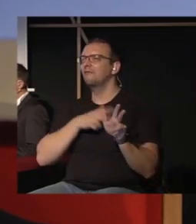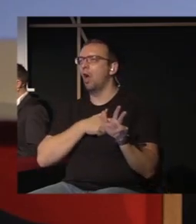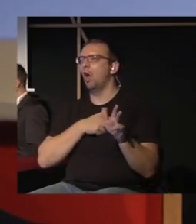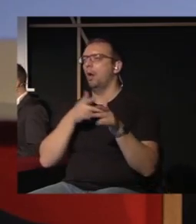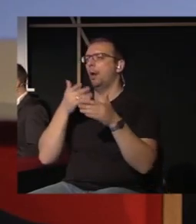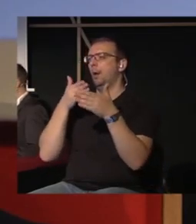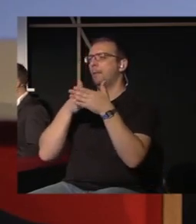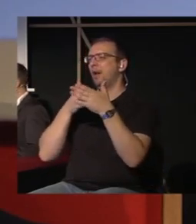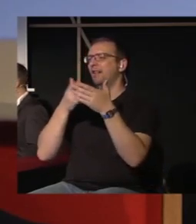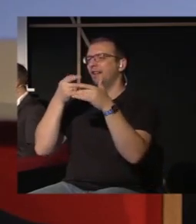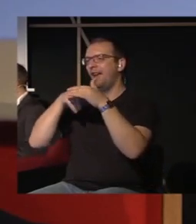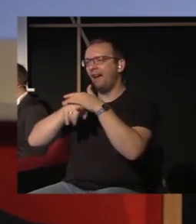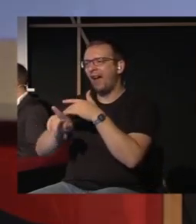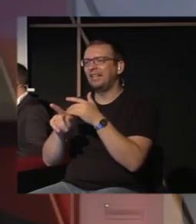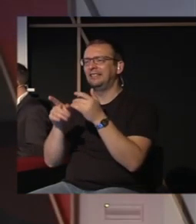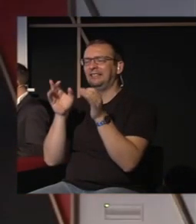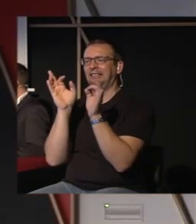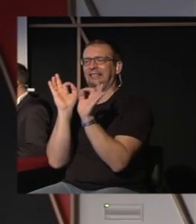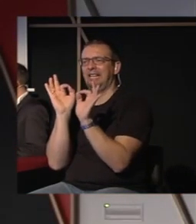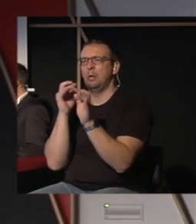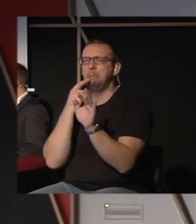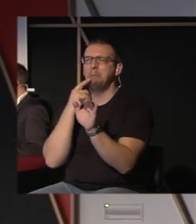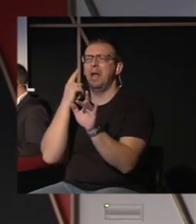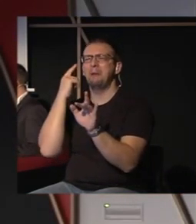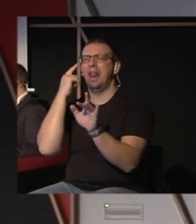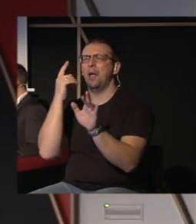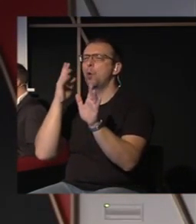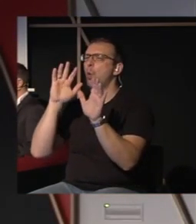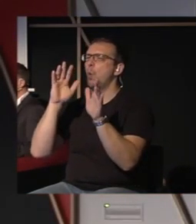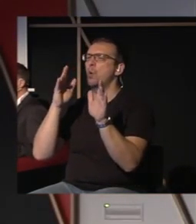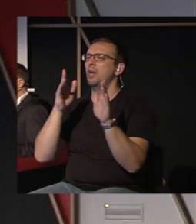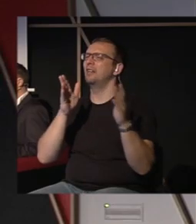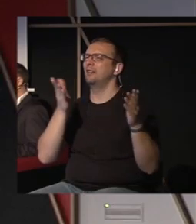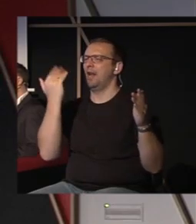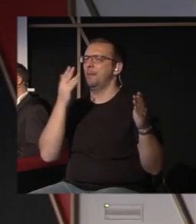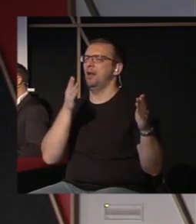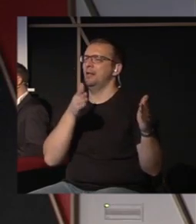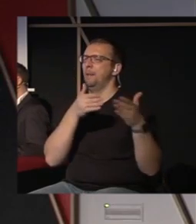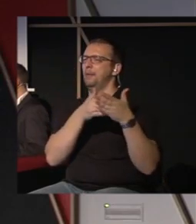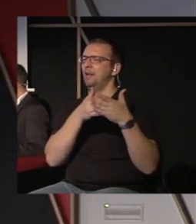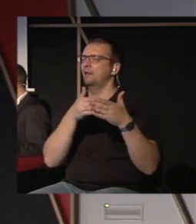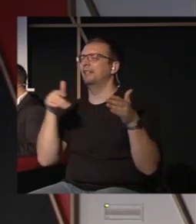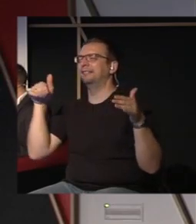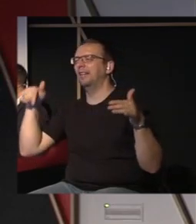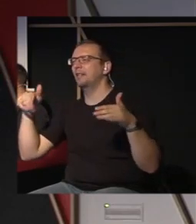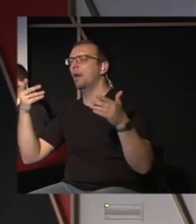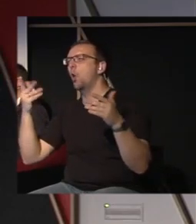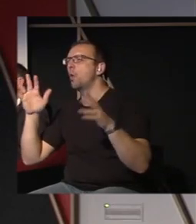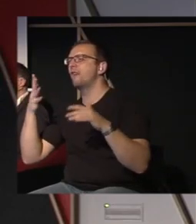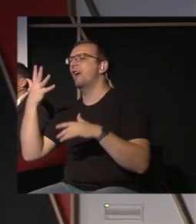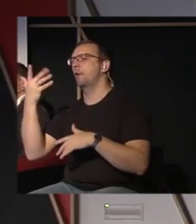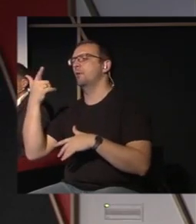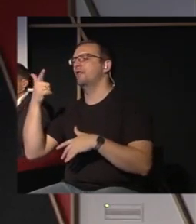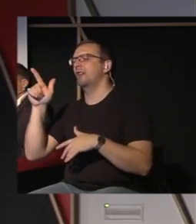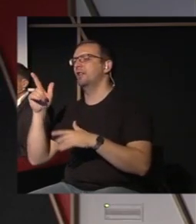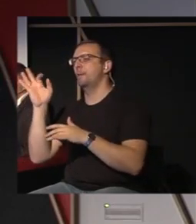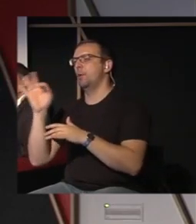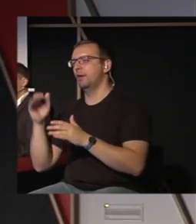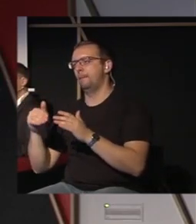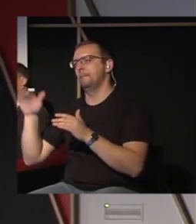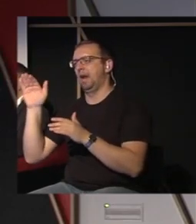Great to see those positive developments. Eva, yesterday we've seen the video of Equal Game about Jan